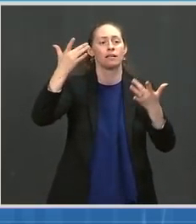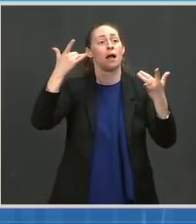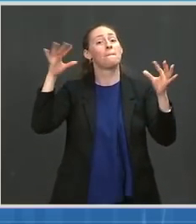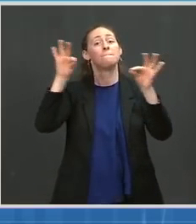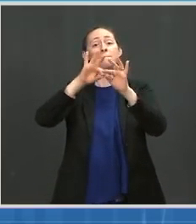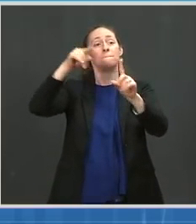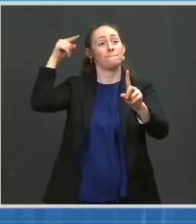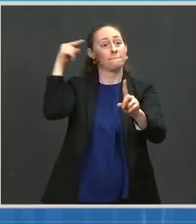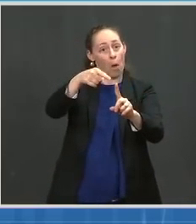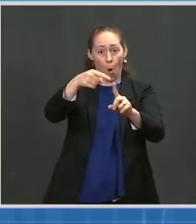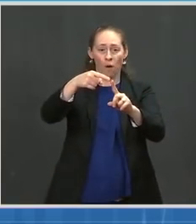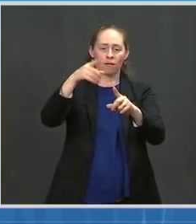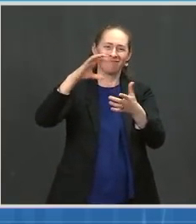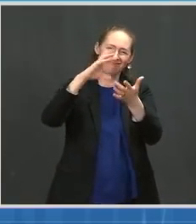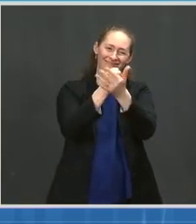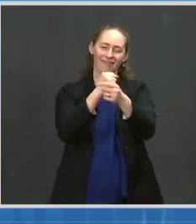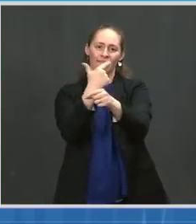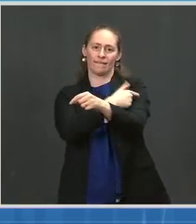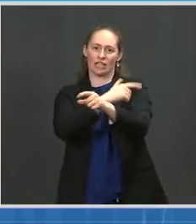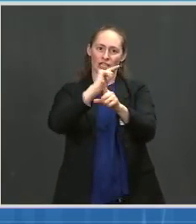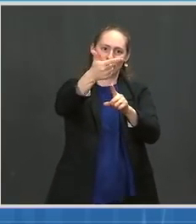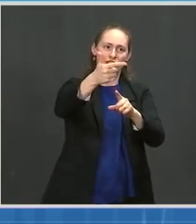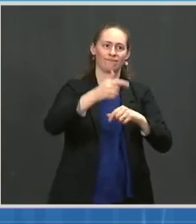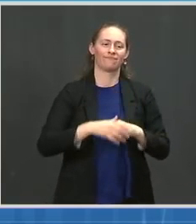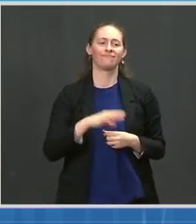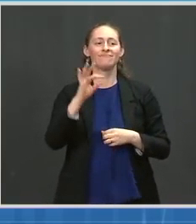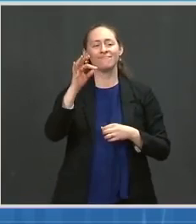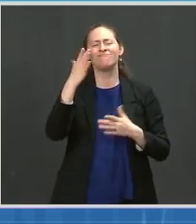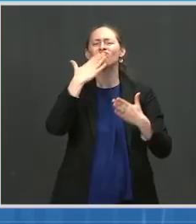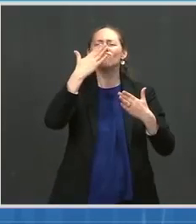turn. I really appreciate everybody